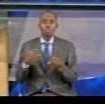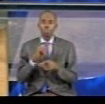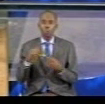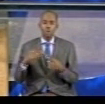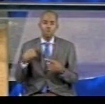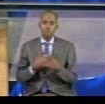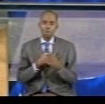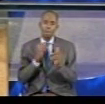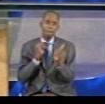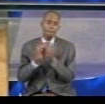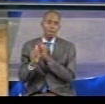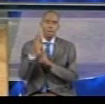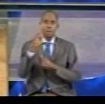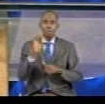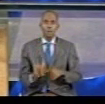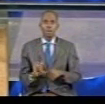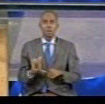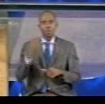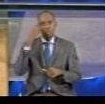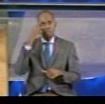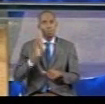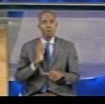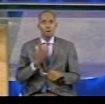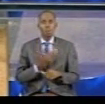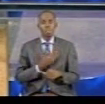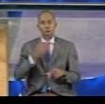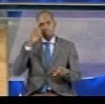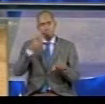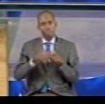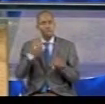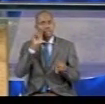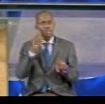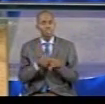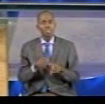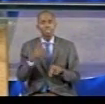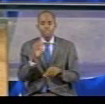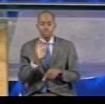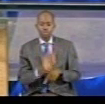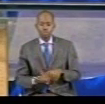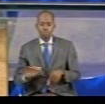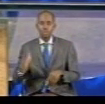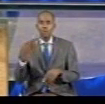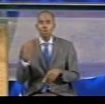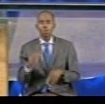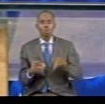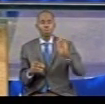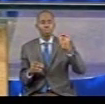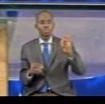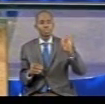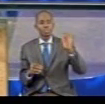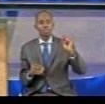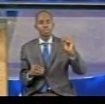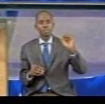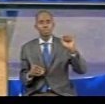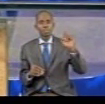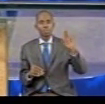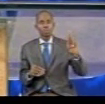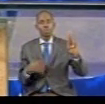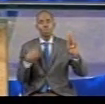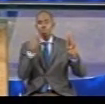our brethren, the children of Esau, which dwelt in